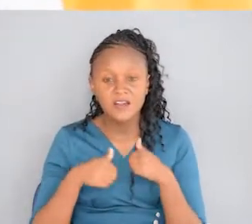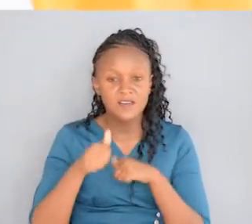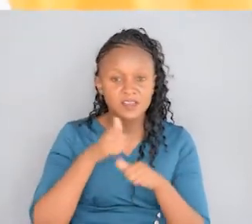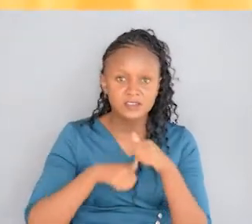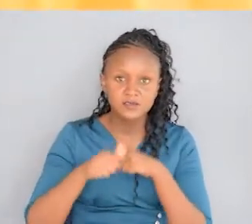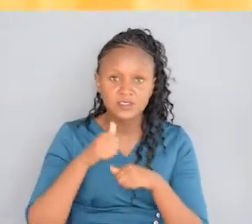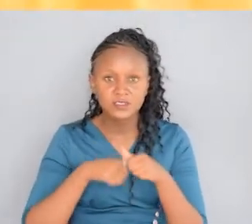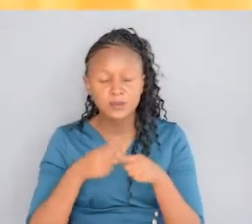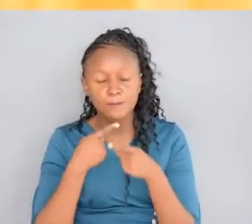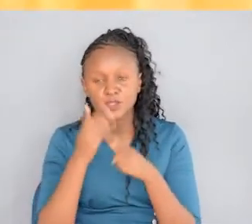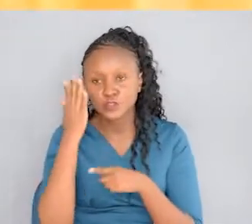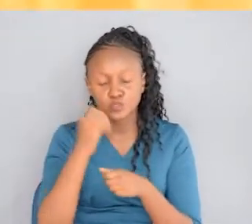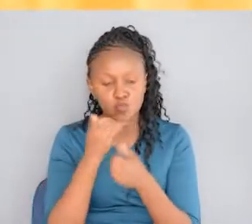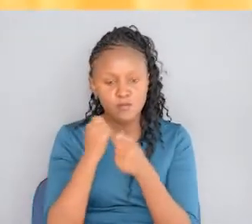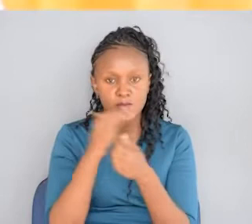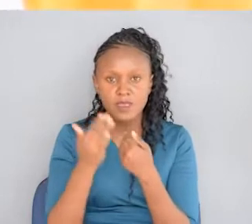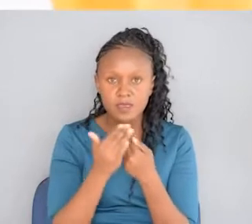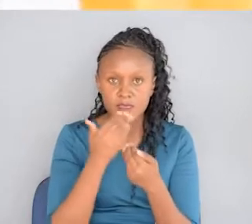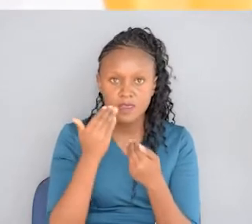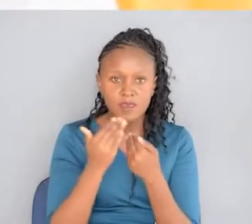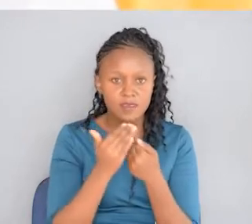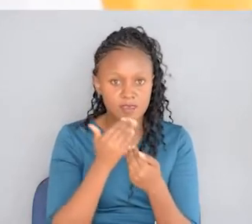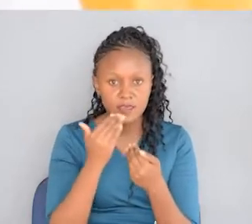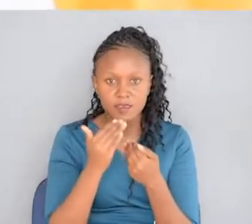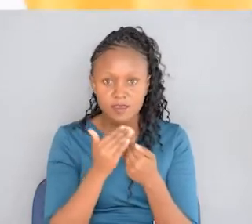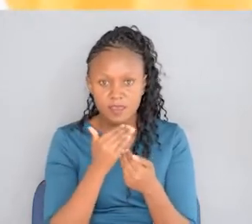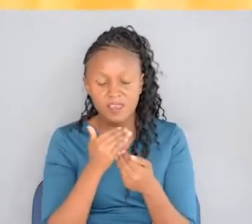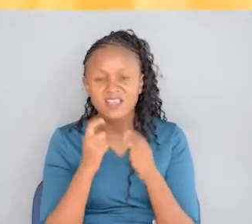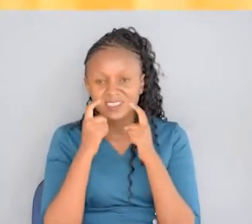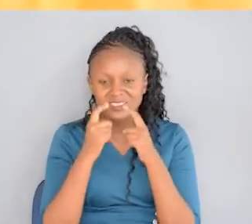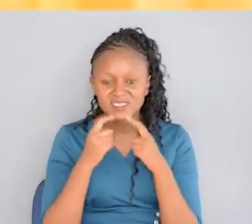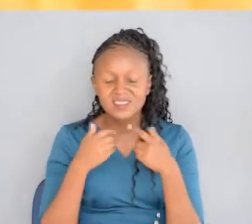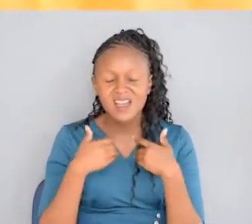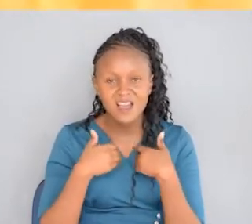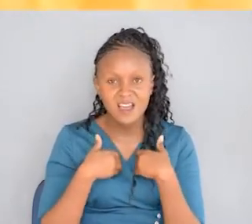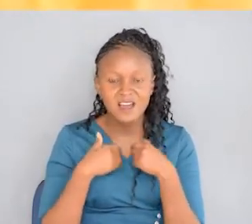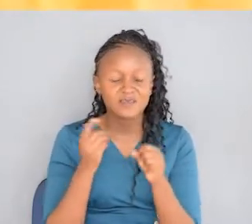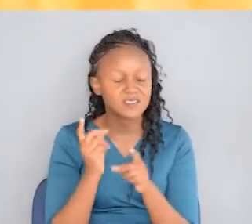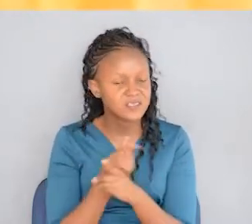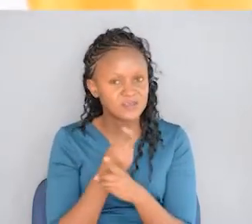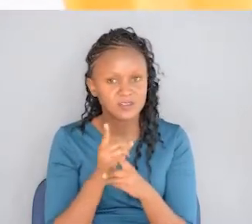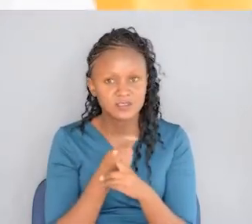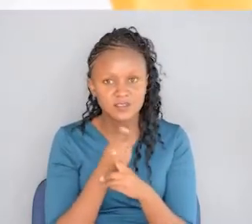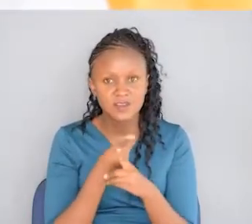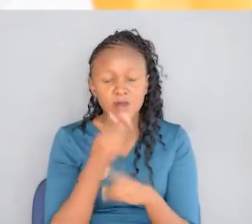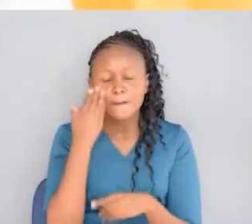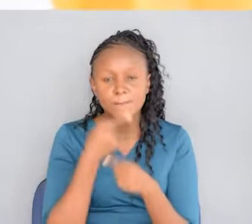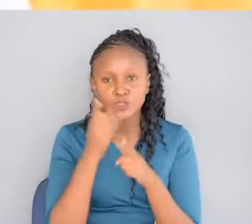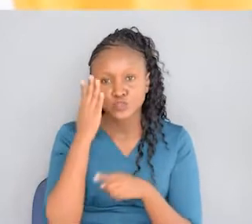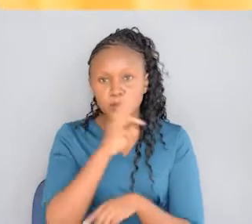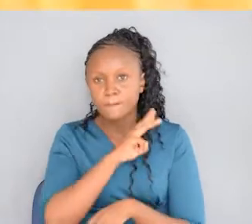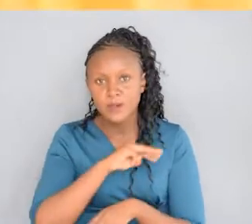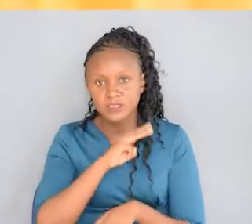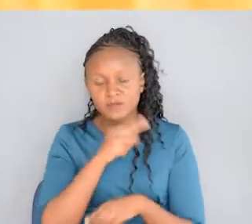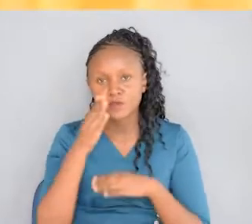many activities and have kept us safe, Father. You've sinned against you, Lord, when knowing and not knowing, Lord, when wanting and not wanting, King of Kings. But you are a